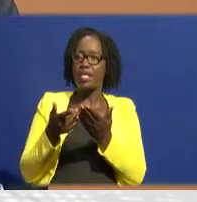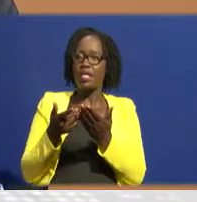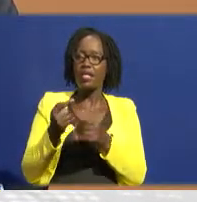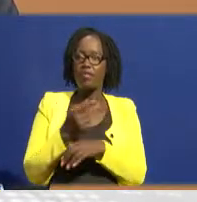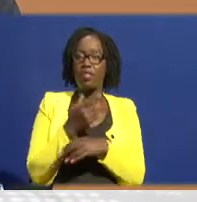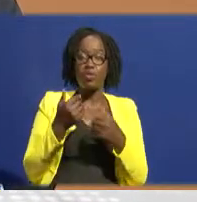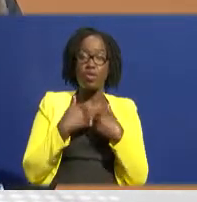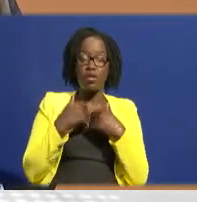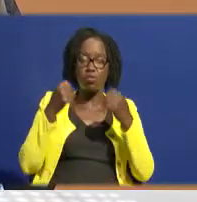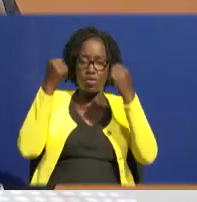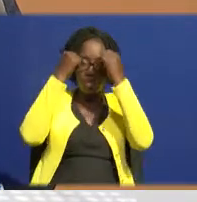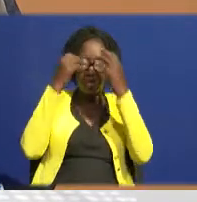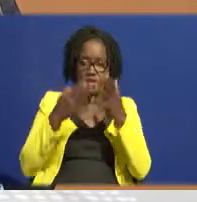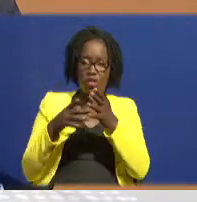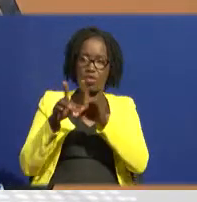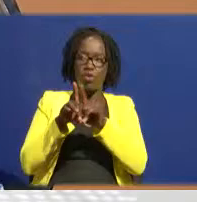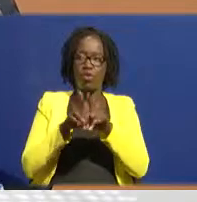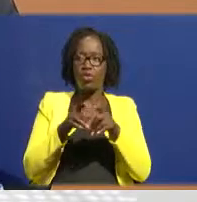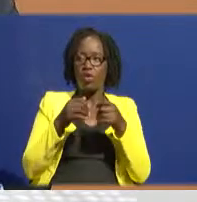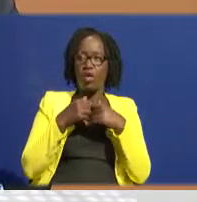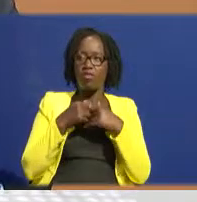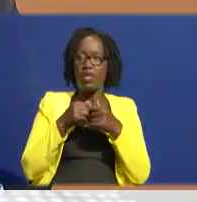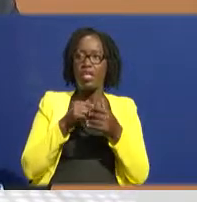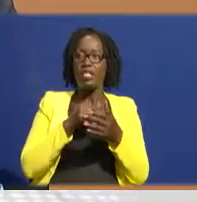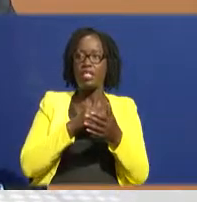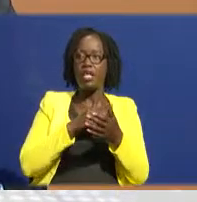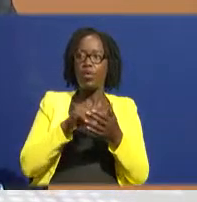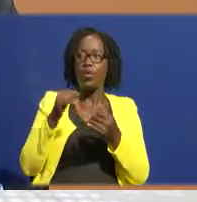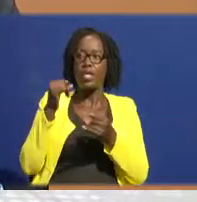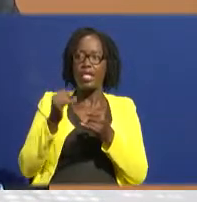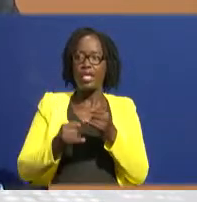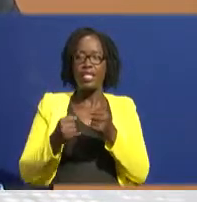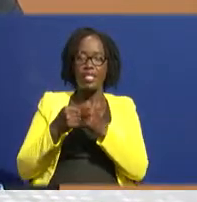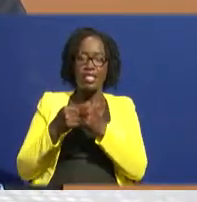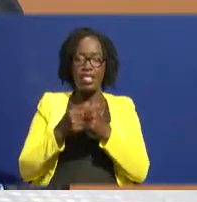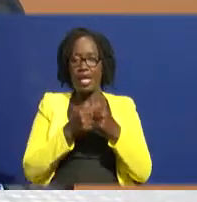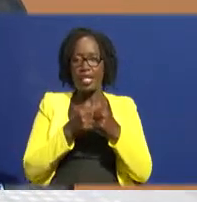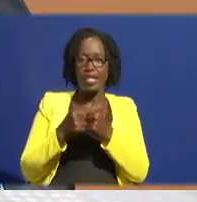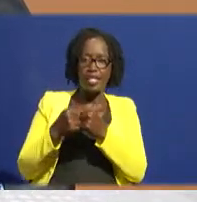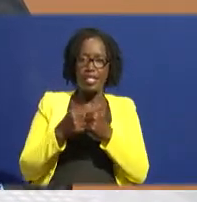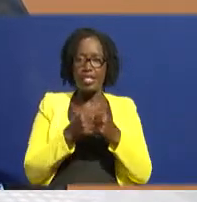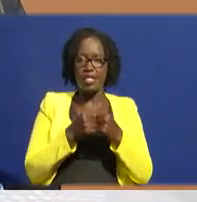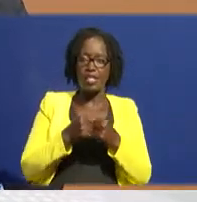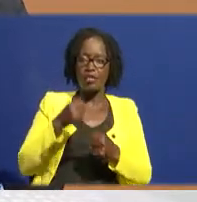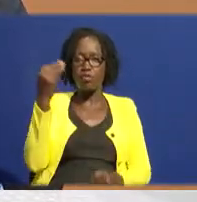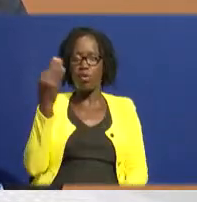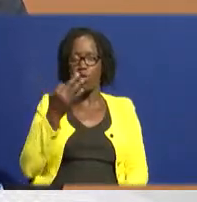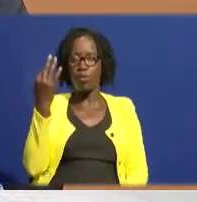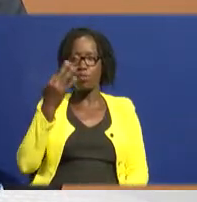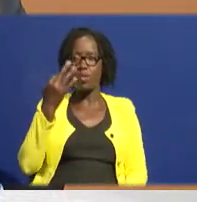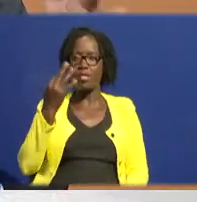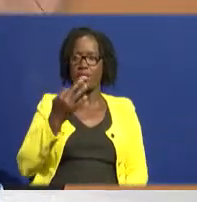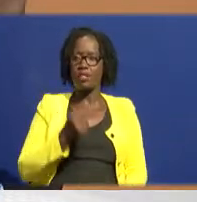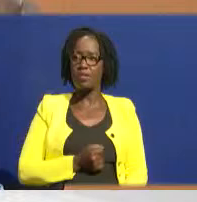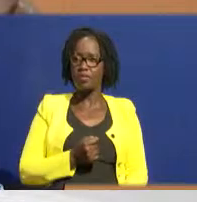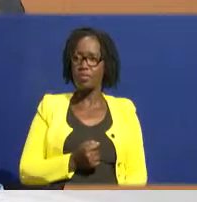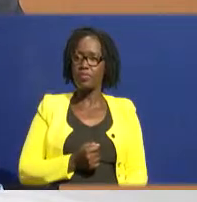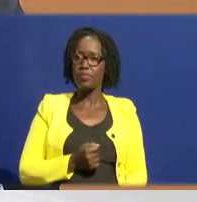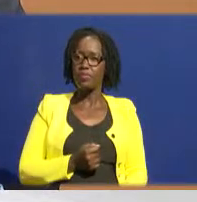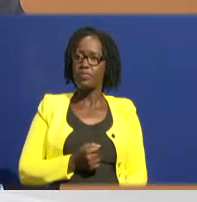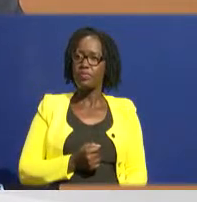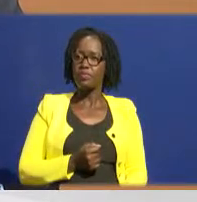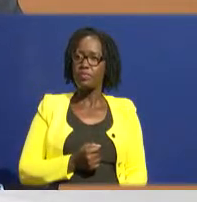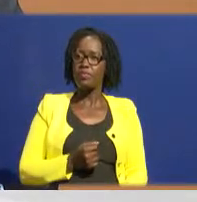We also have the weekend challenges. During these weekend challenges, we address all